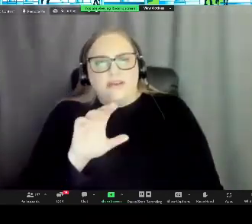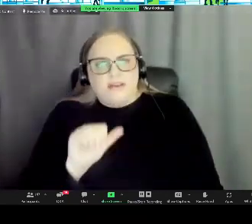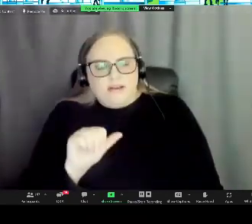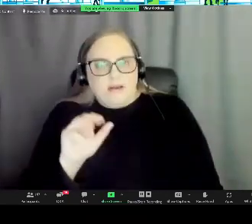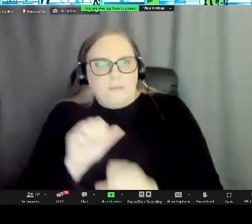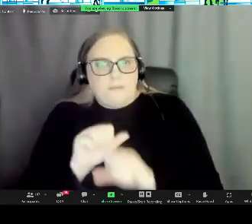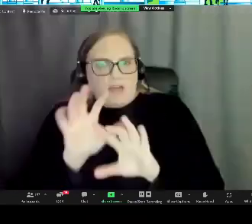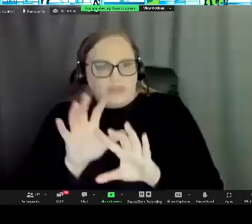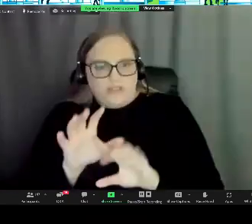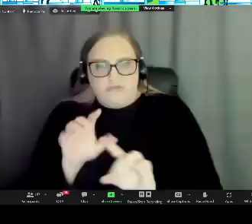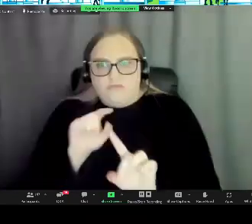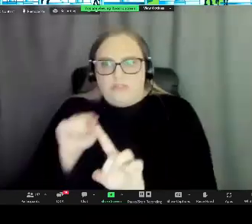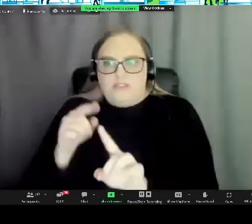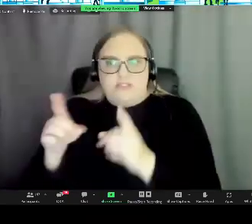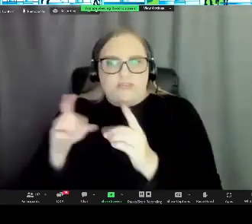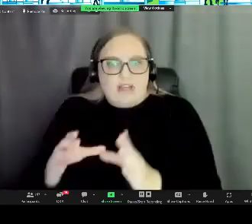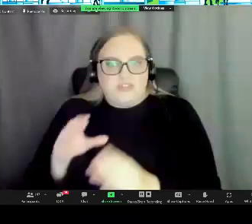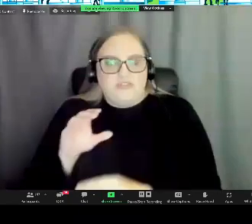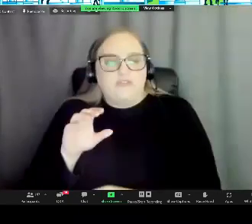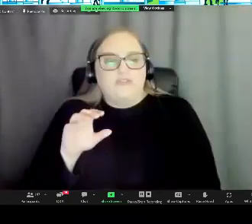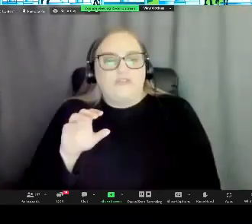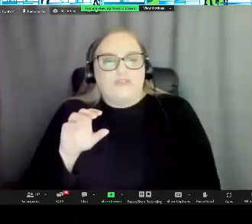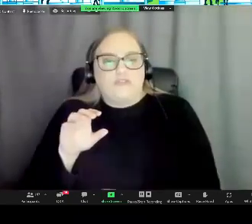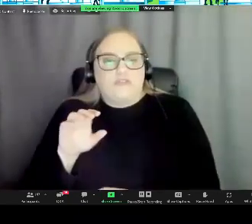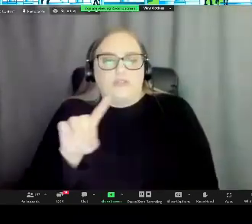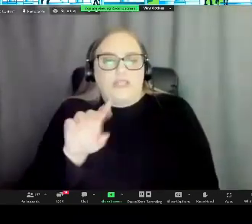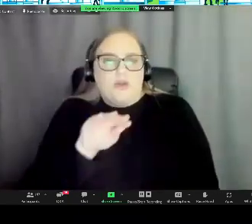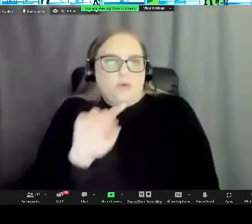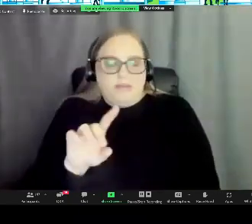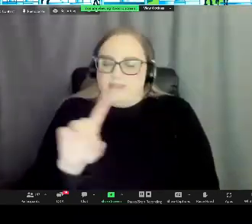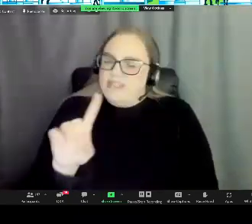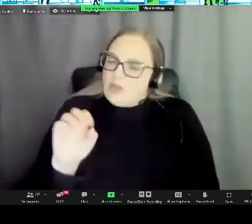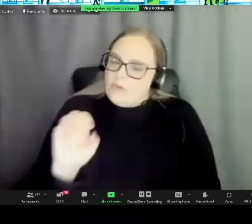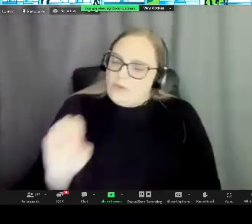to the Director of the Office of Integrated Waste Management, Erica Bickford.